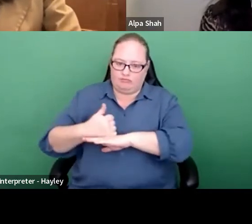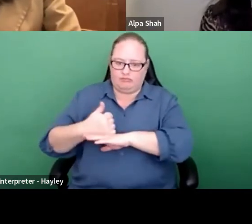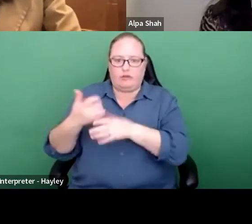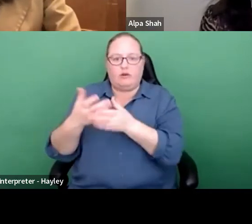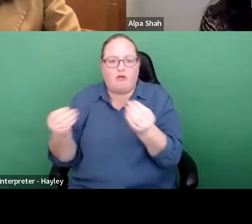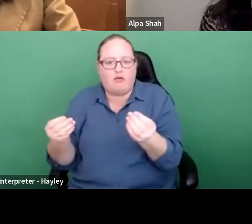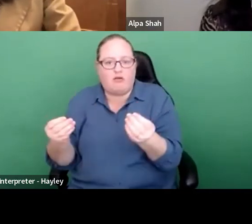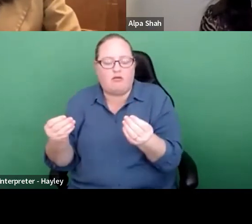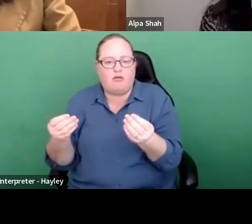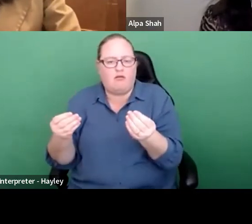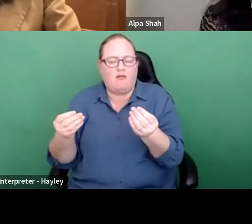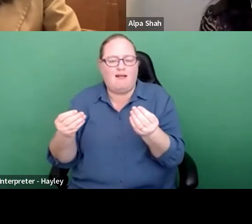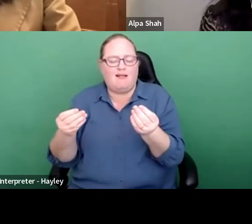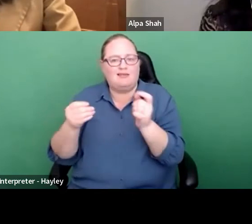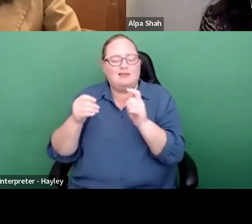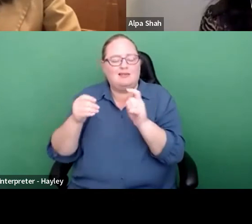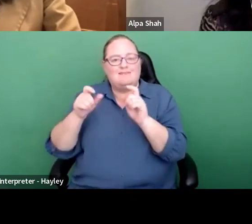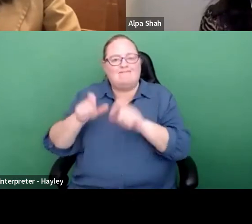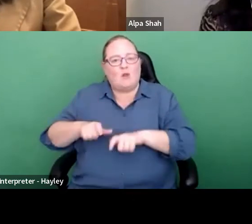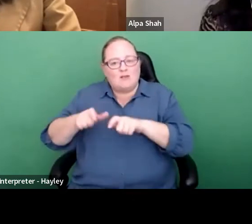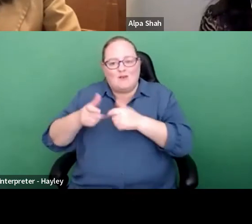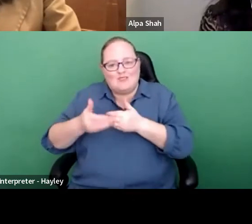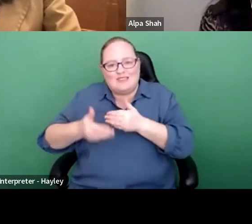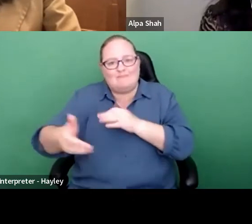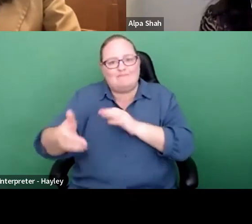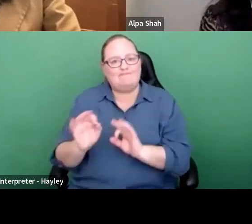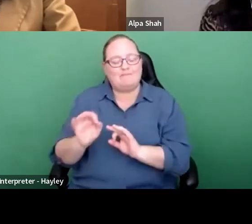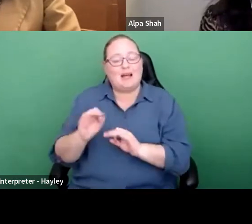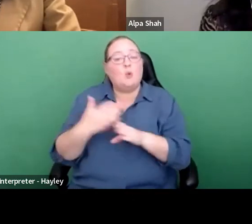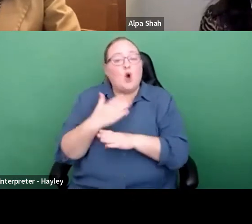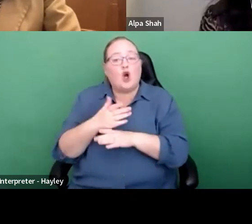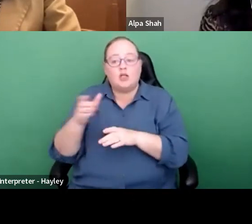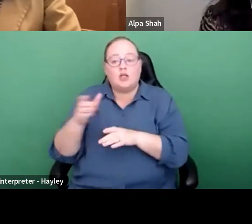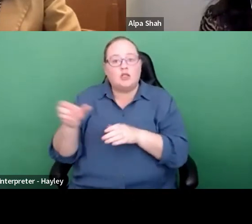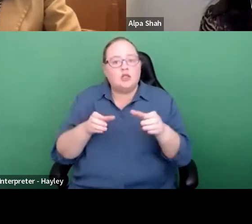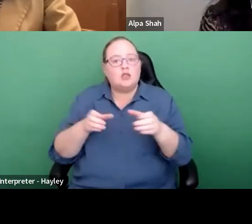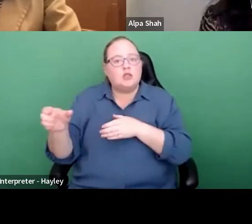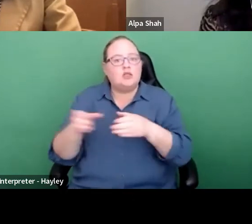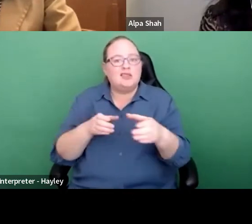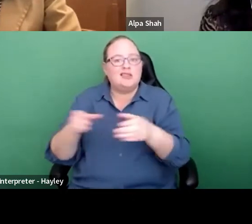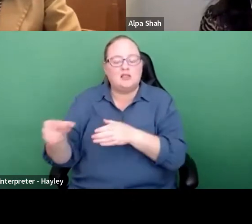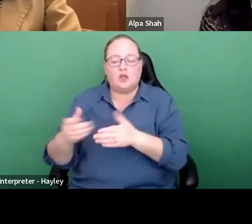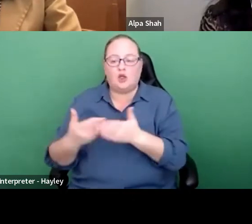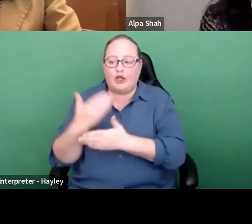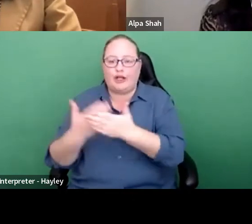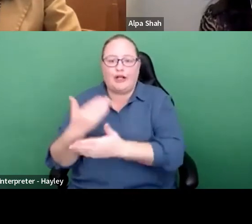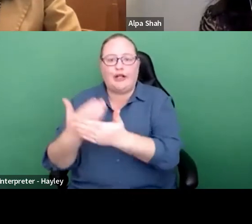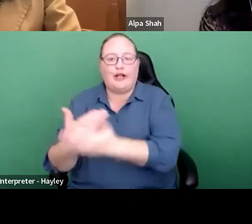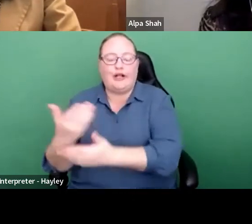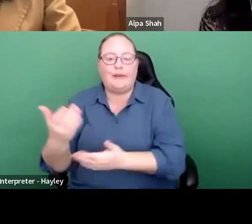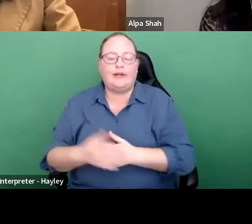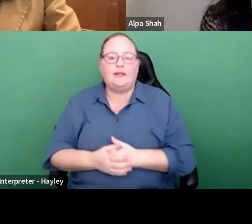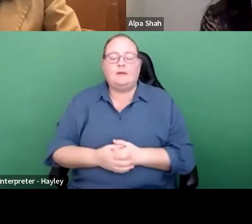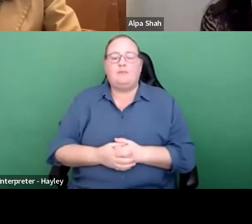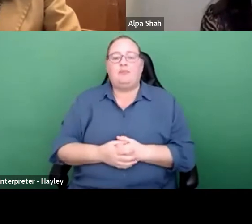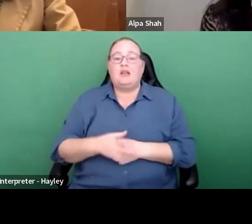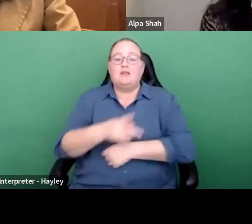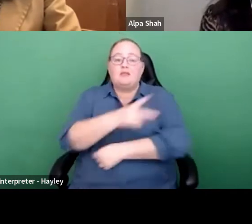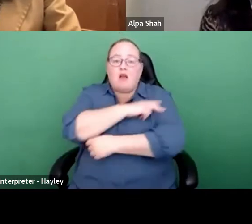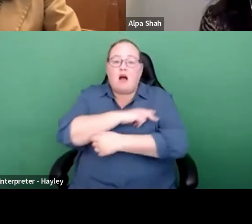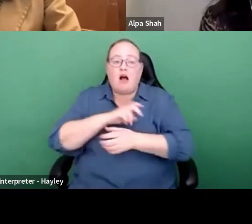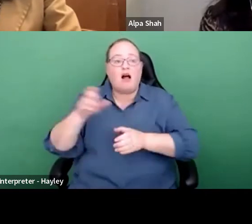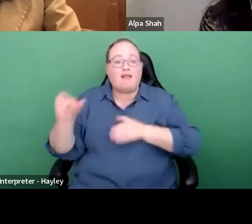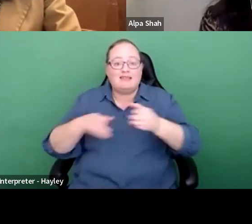my field research in Castlebury, two of my former workplaces are now defunct. The staff turnover and the